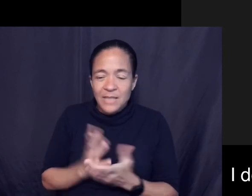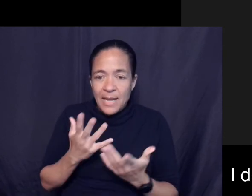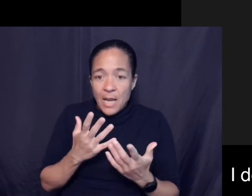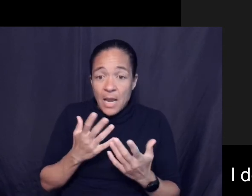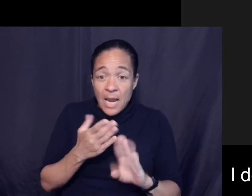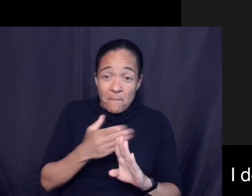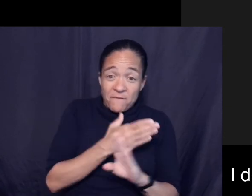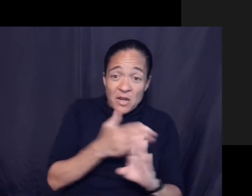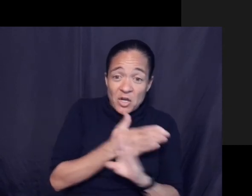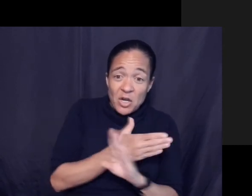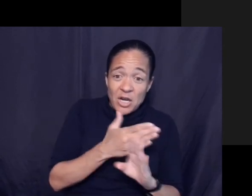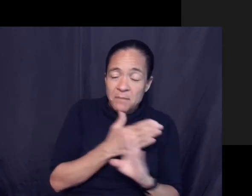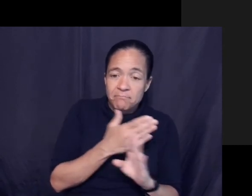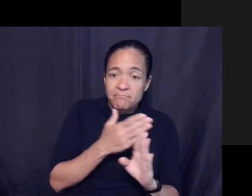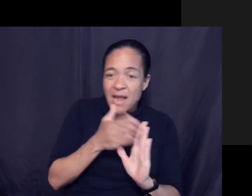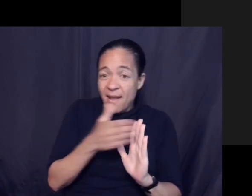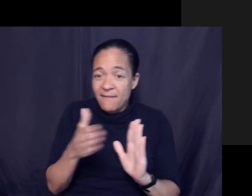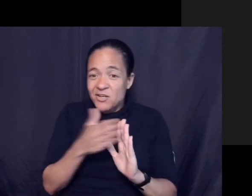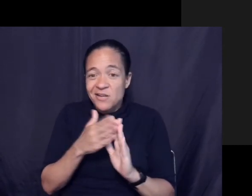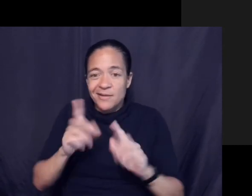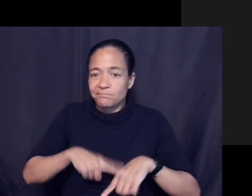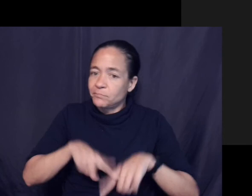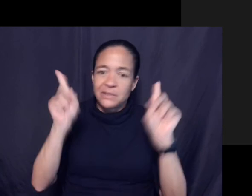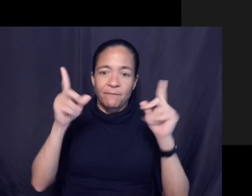know that we do anything the same. It feels like we do everything different.